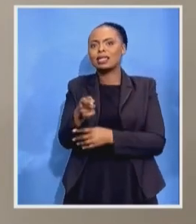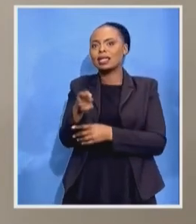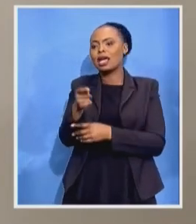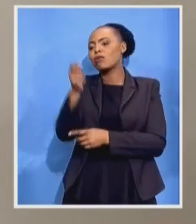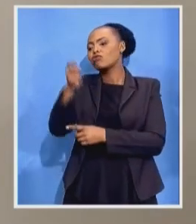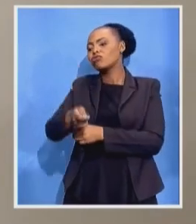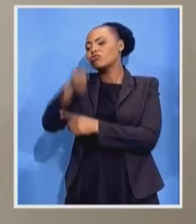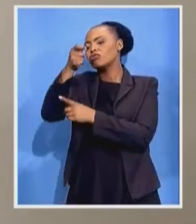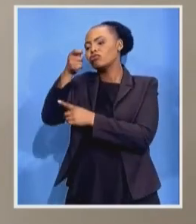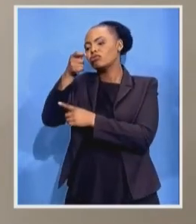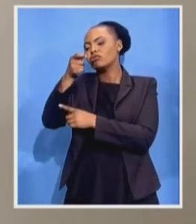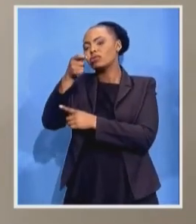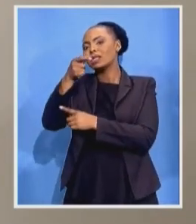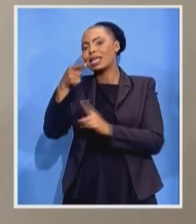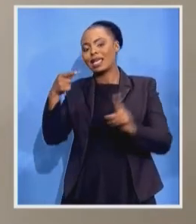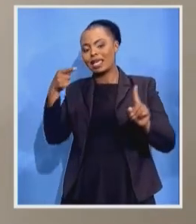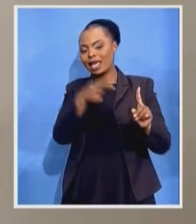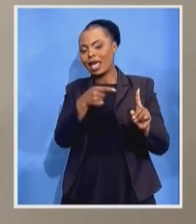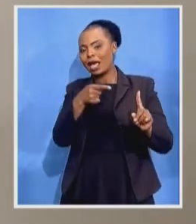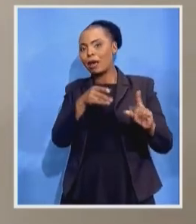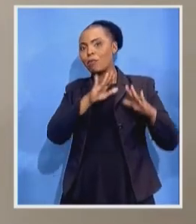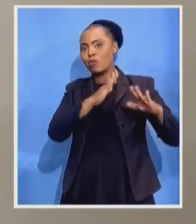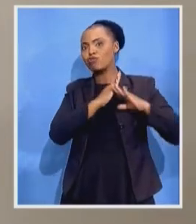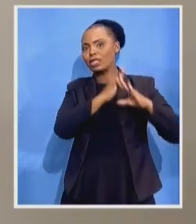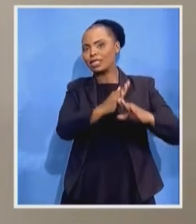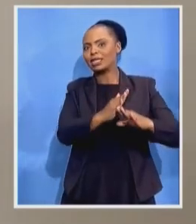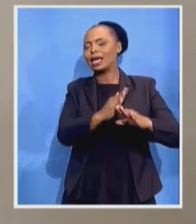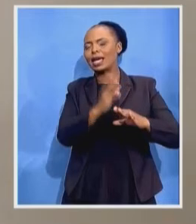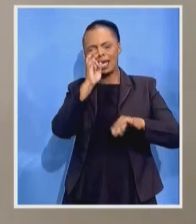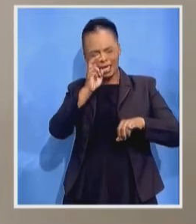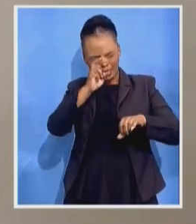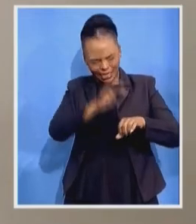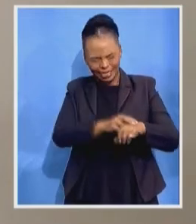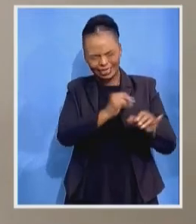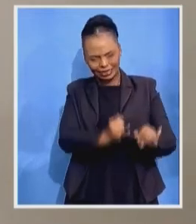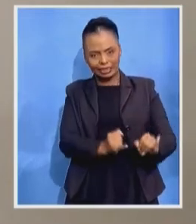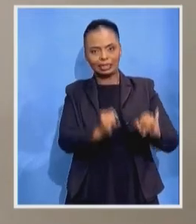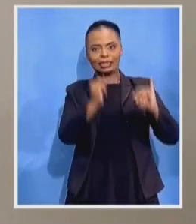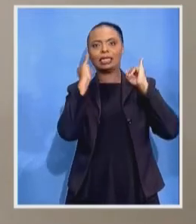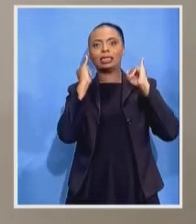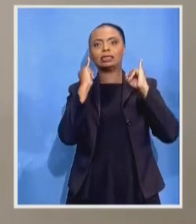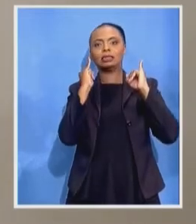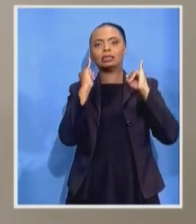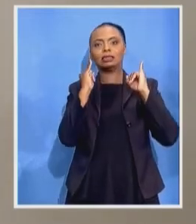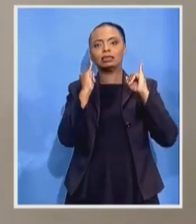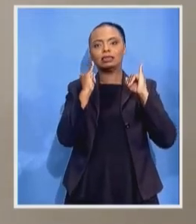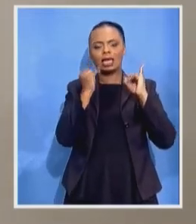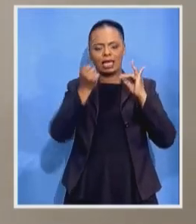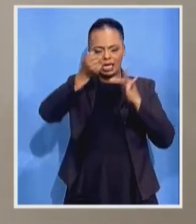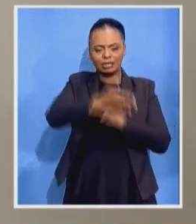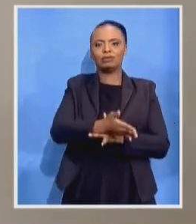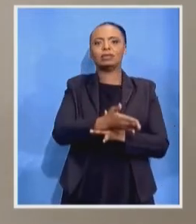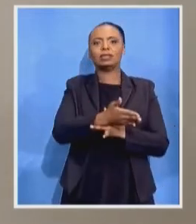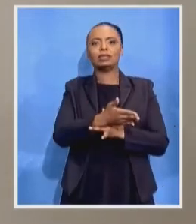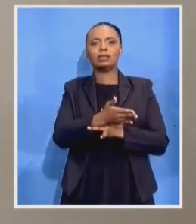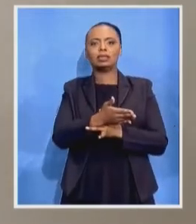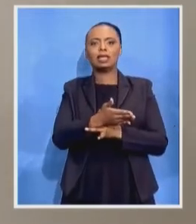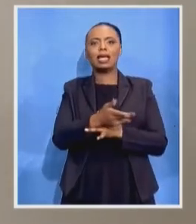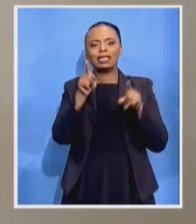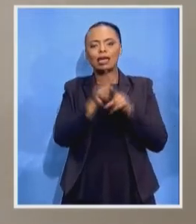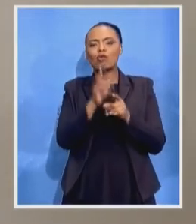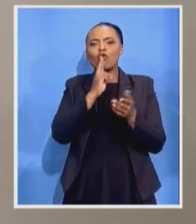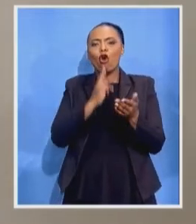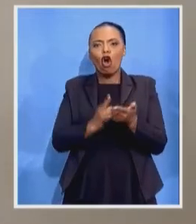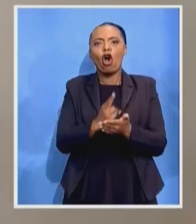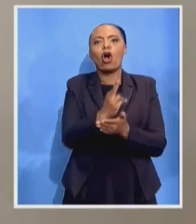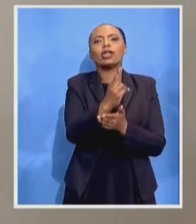requires serious action as well as serious and honest reflection about the manner in which